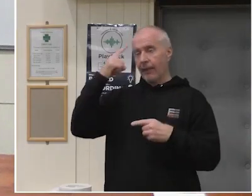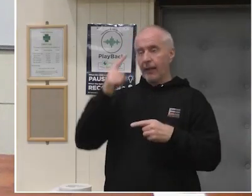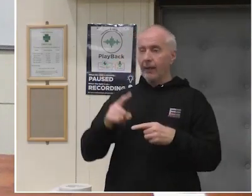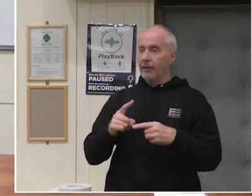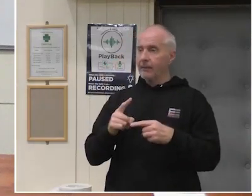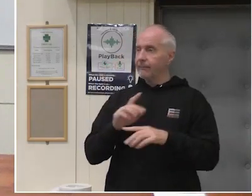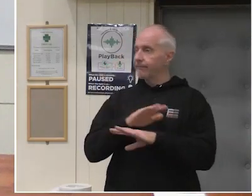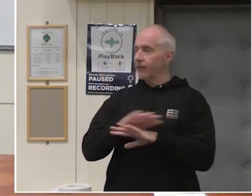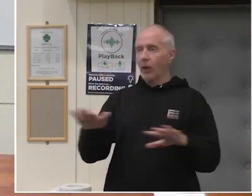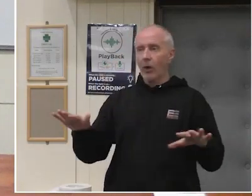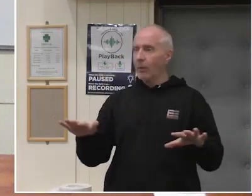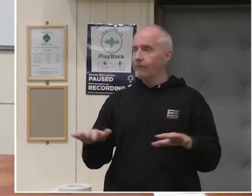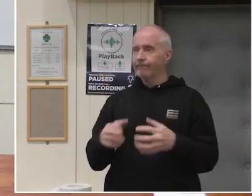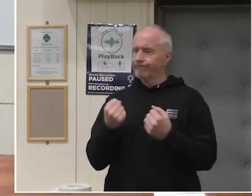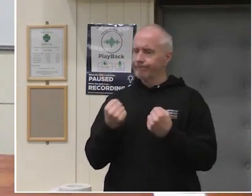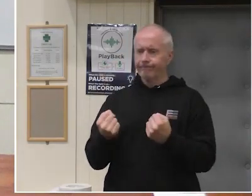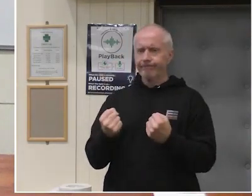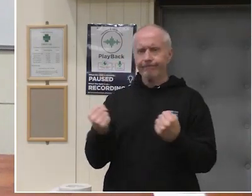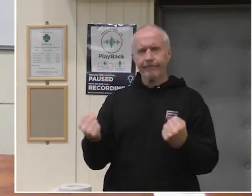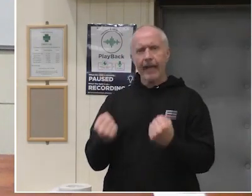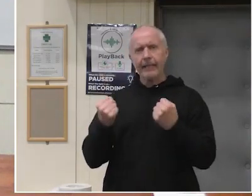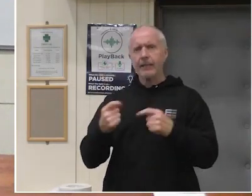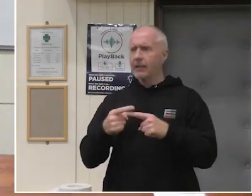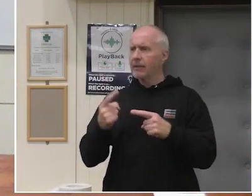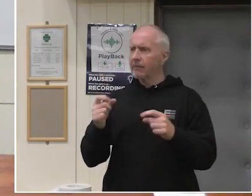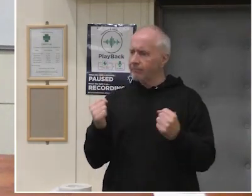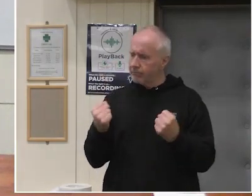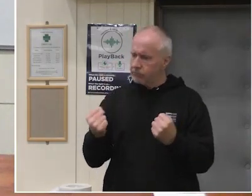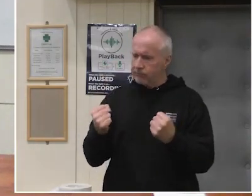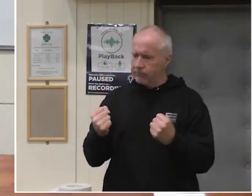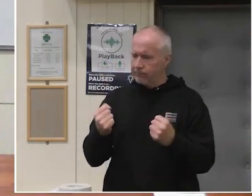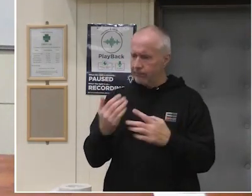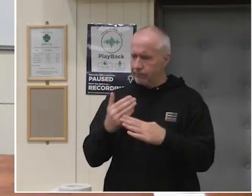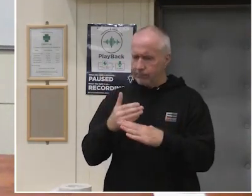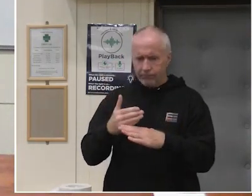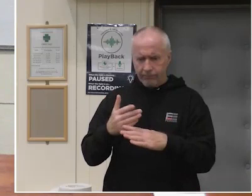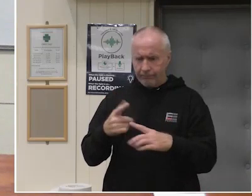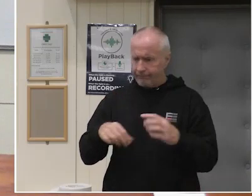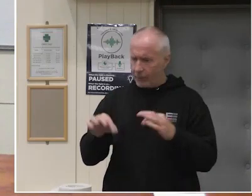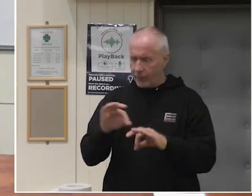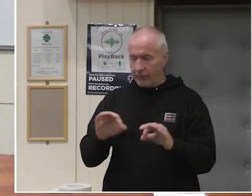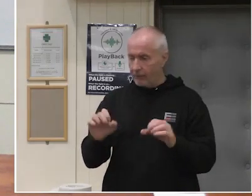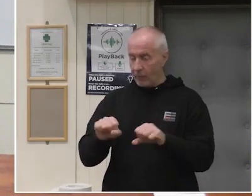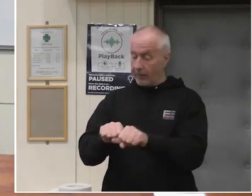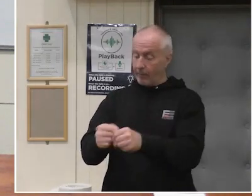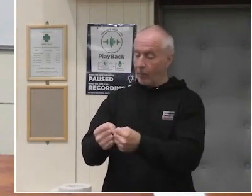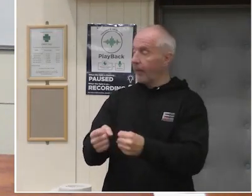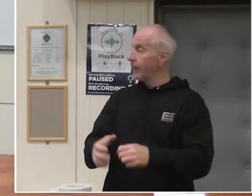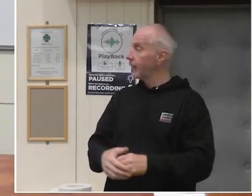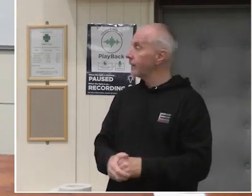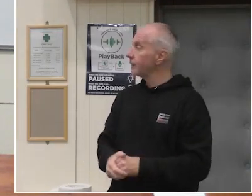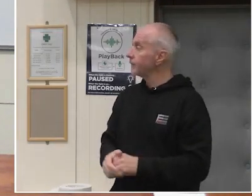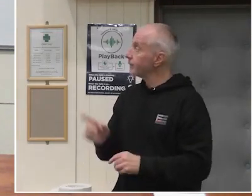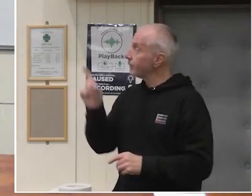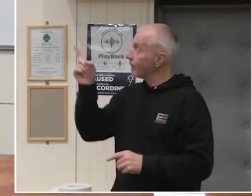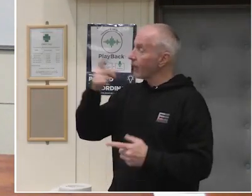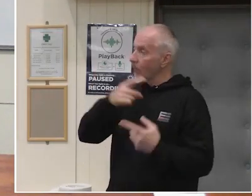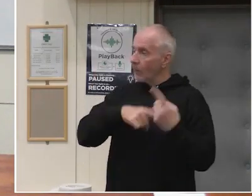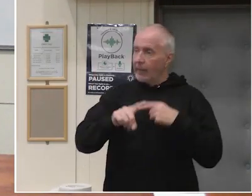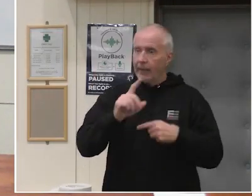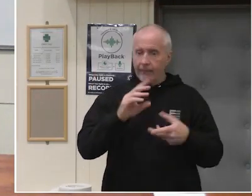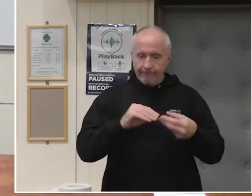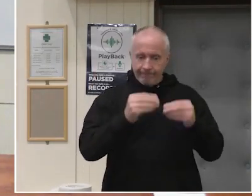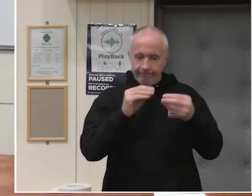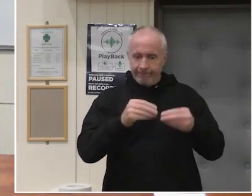Now, we're speccing this system and having it built, and it's still not here yet because